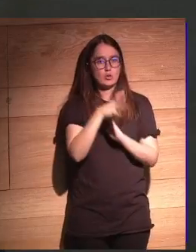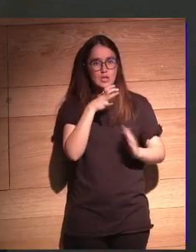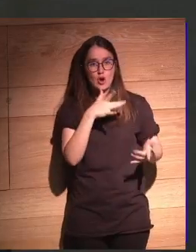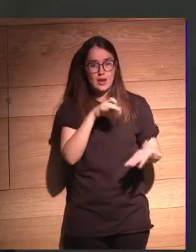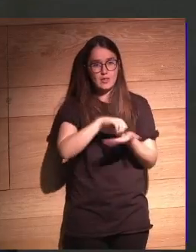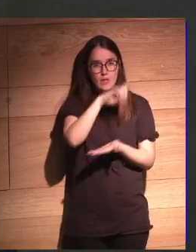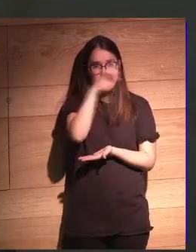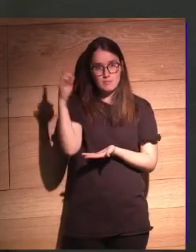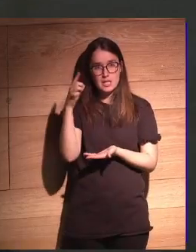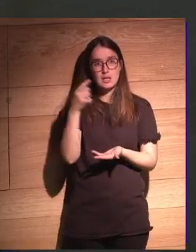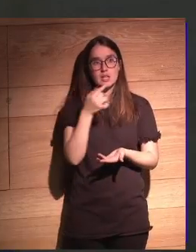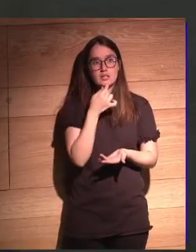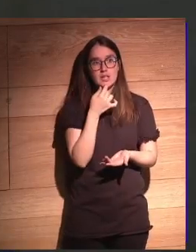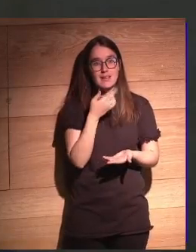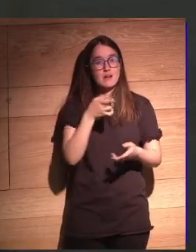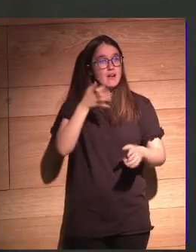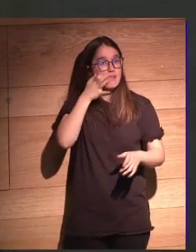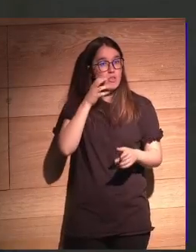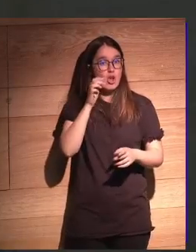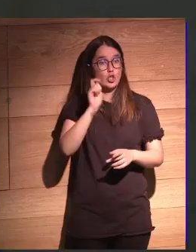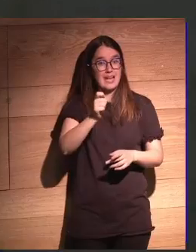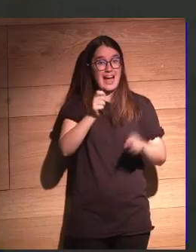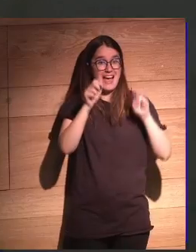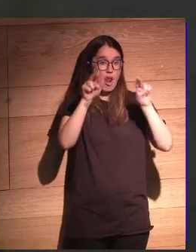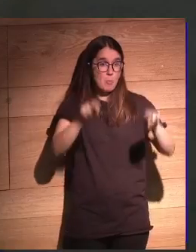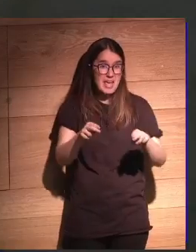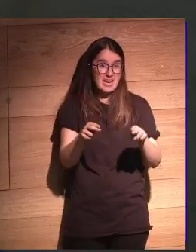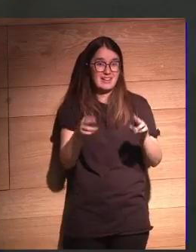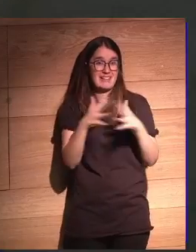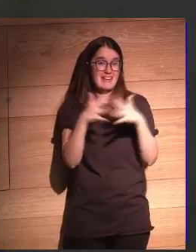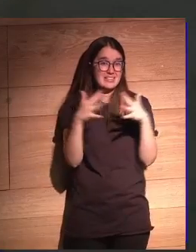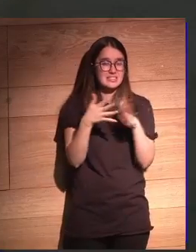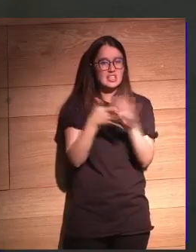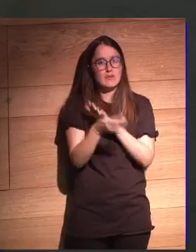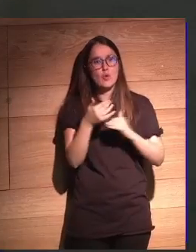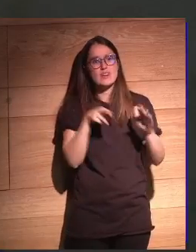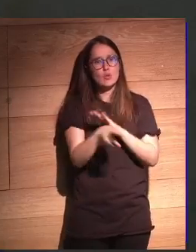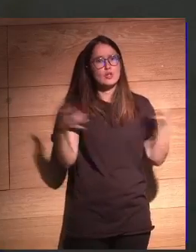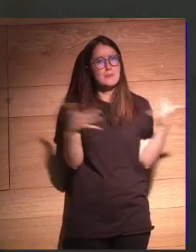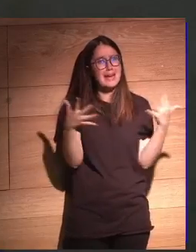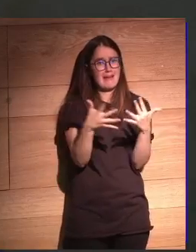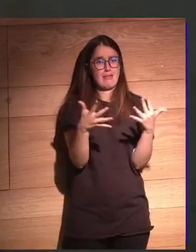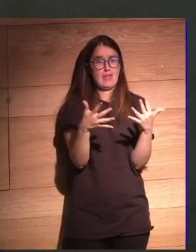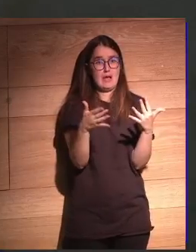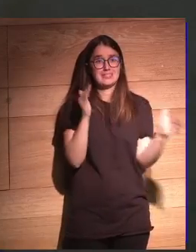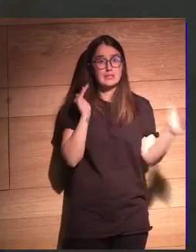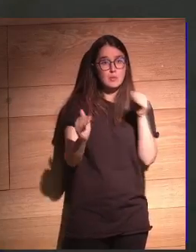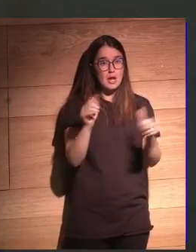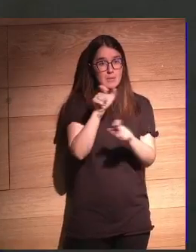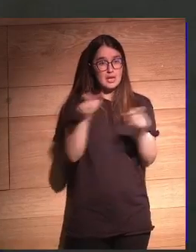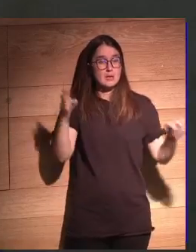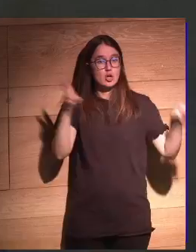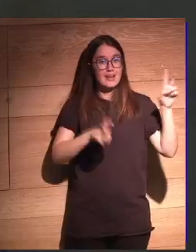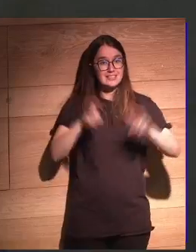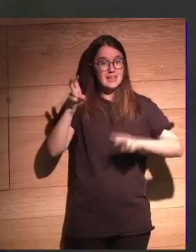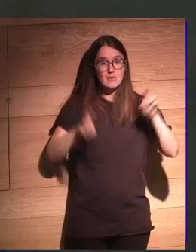shelters, what they call resources in the city of Madrid. Shelters are only an emergency resource